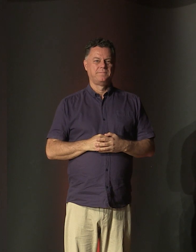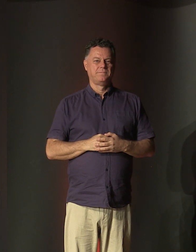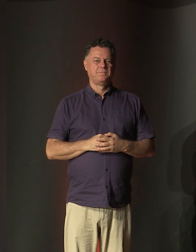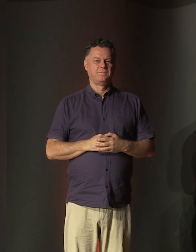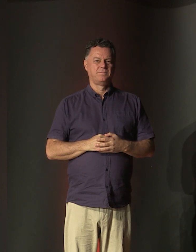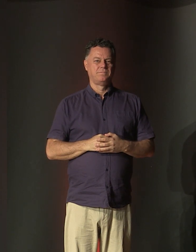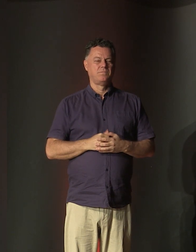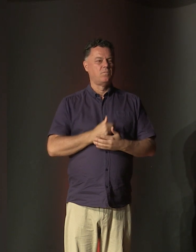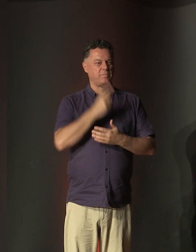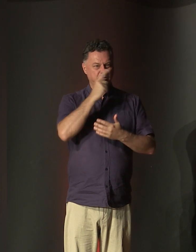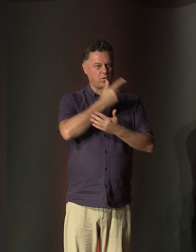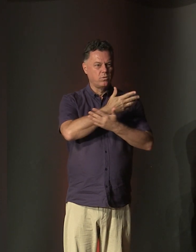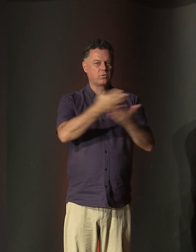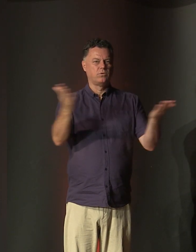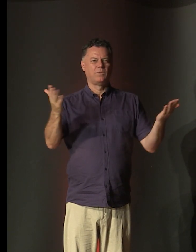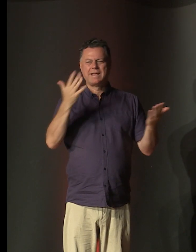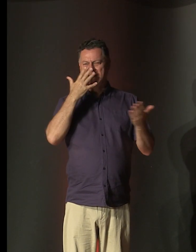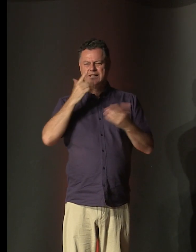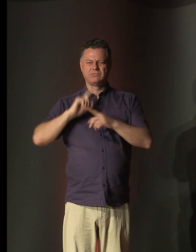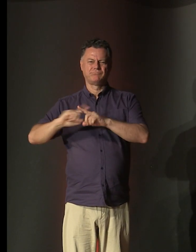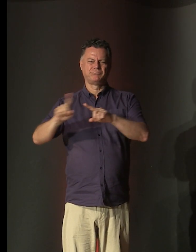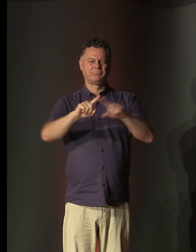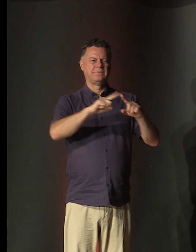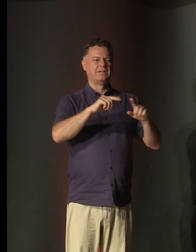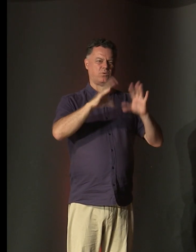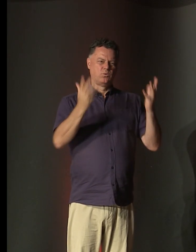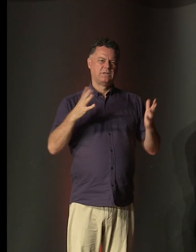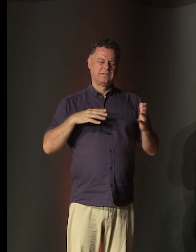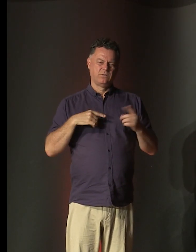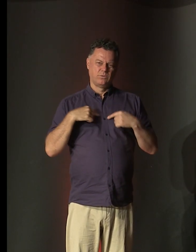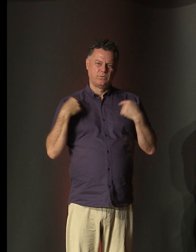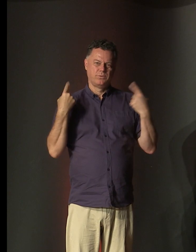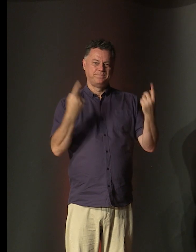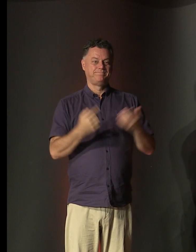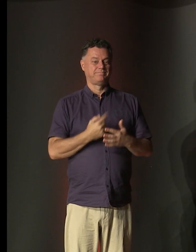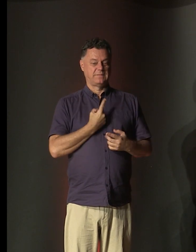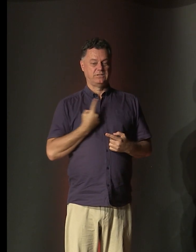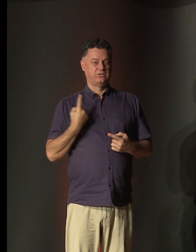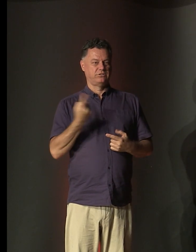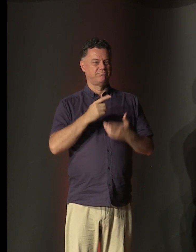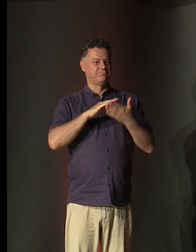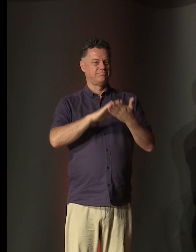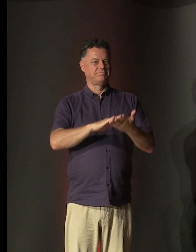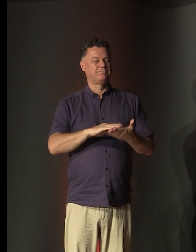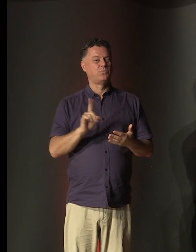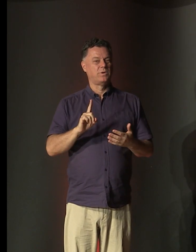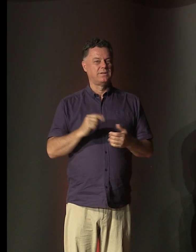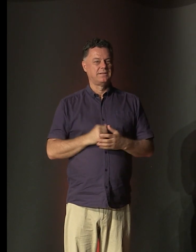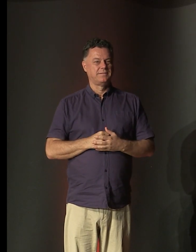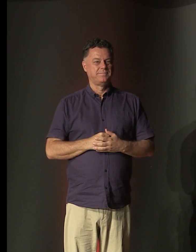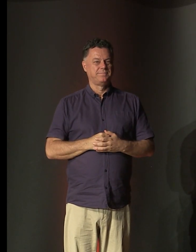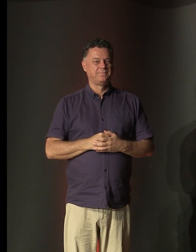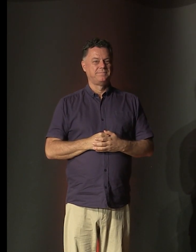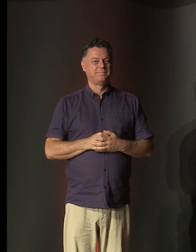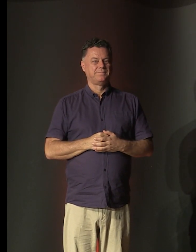of all ages. Each and every one of us can help to create